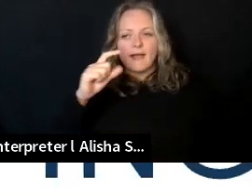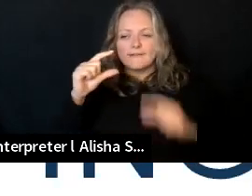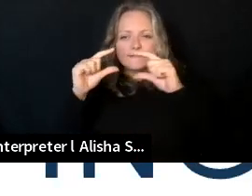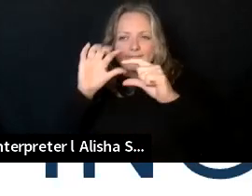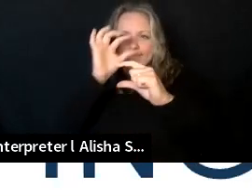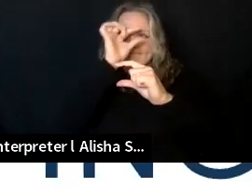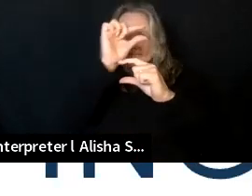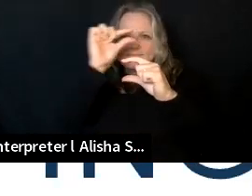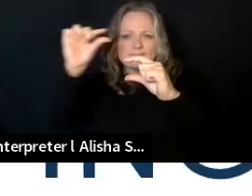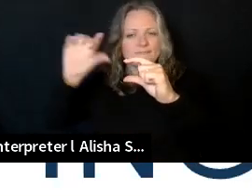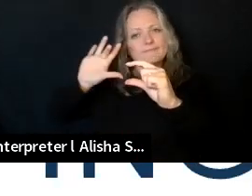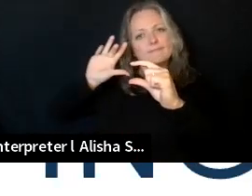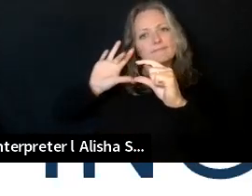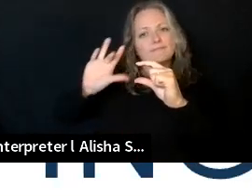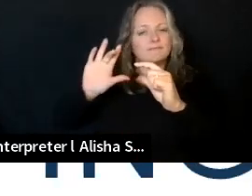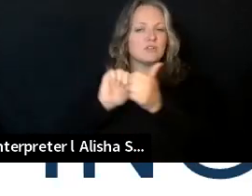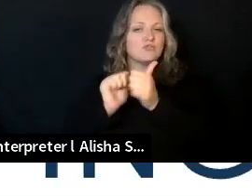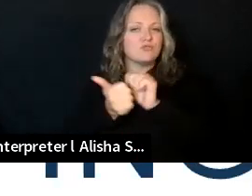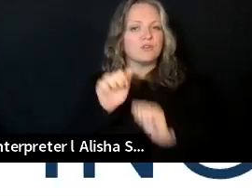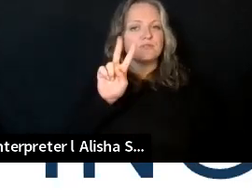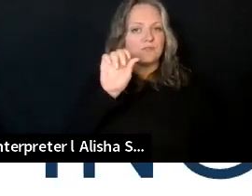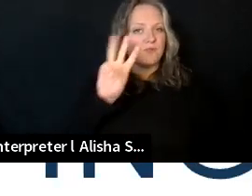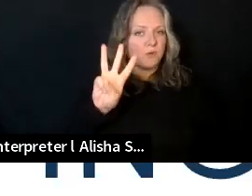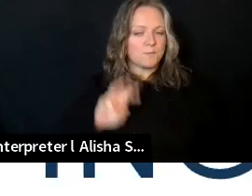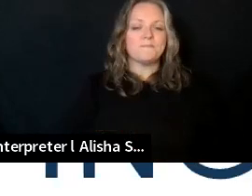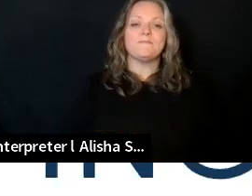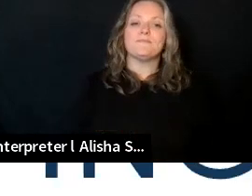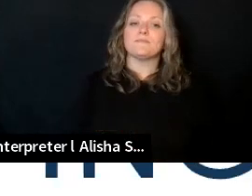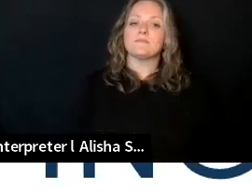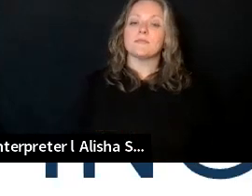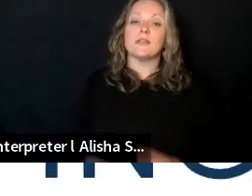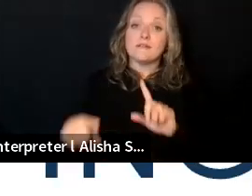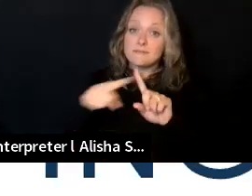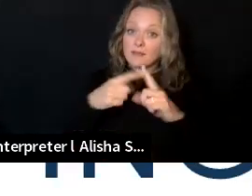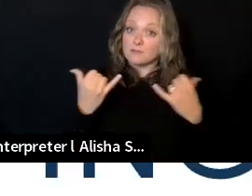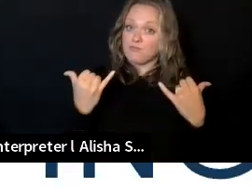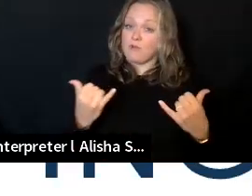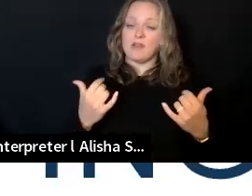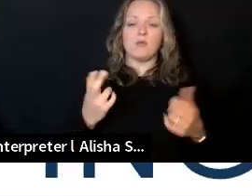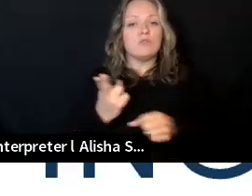change your view. Also, we are using live captioning